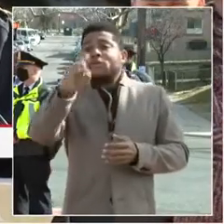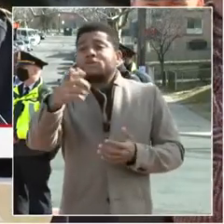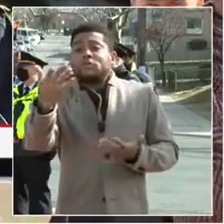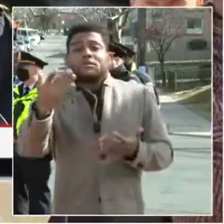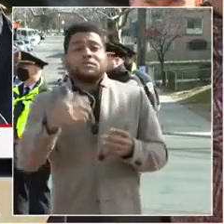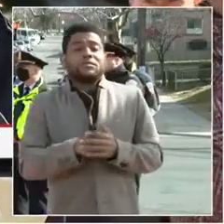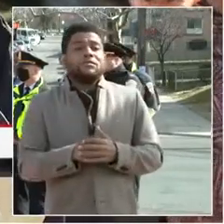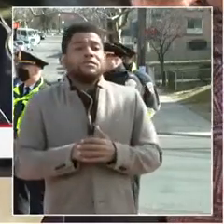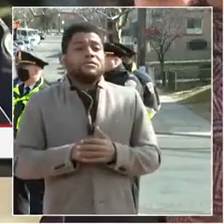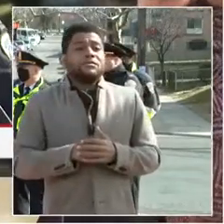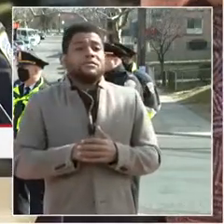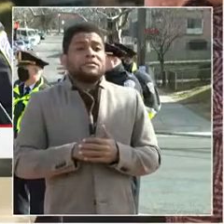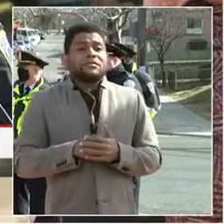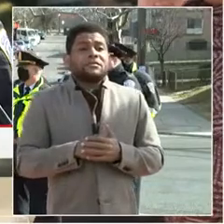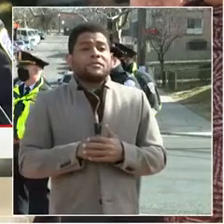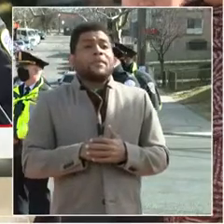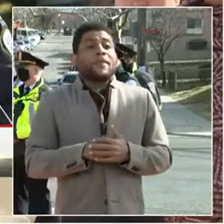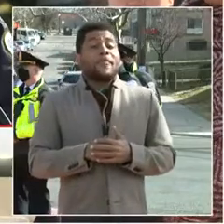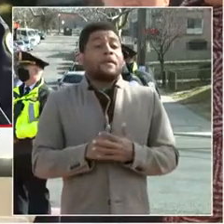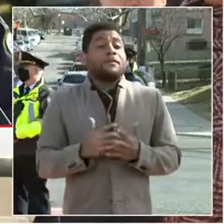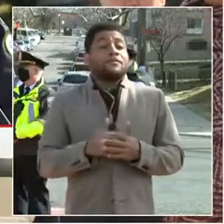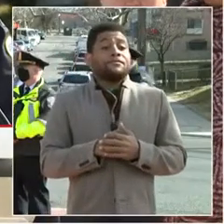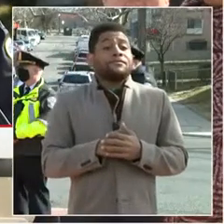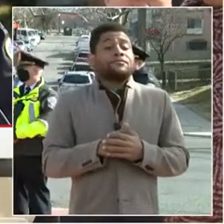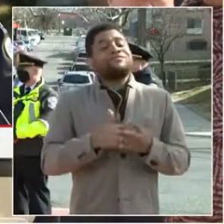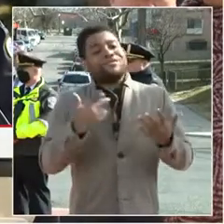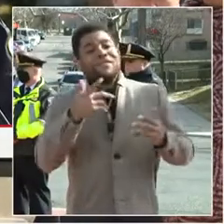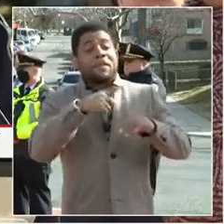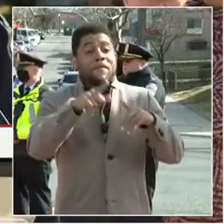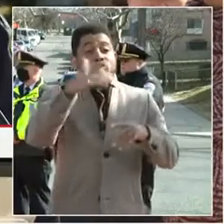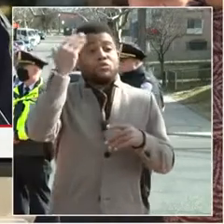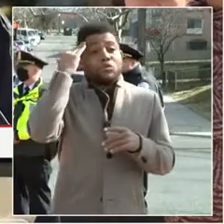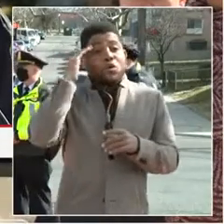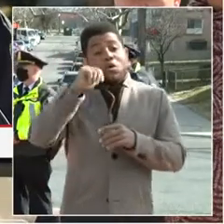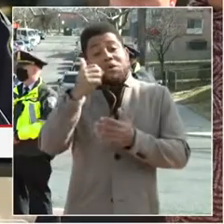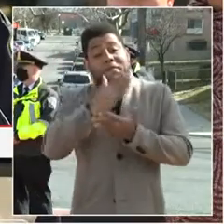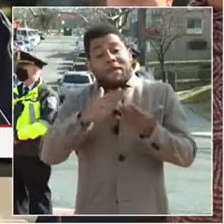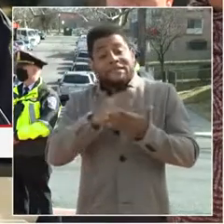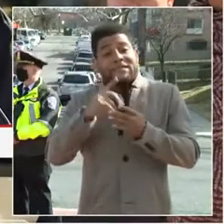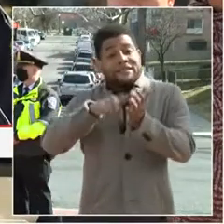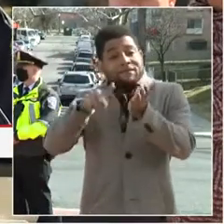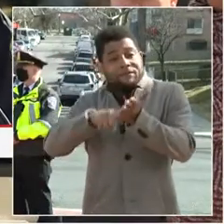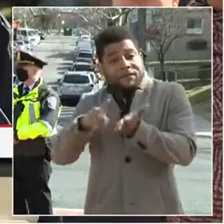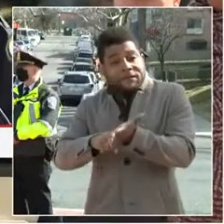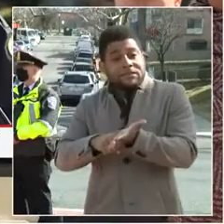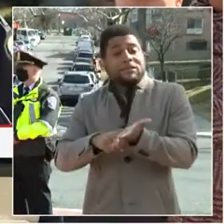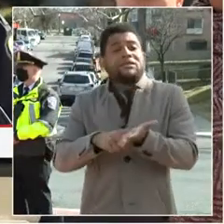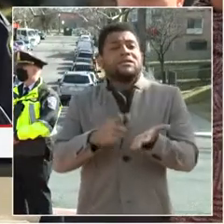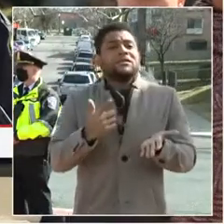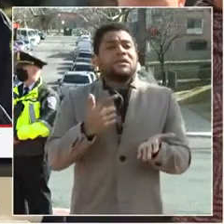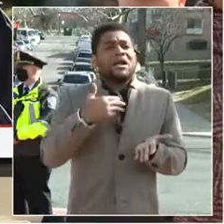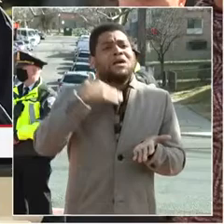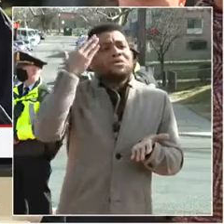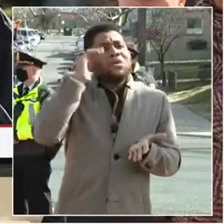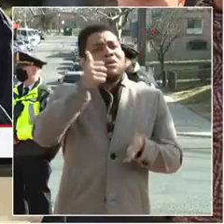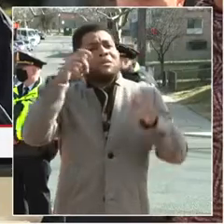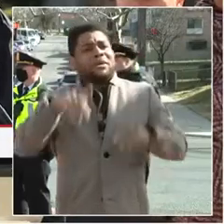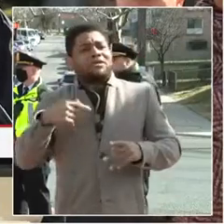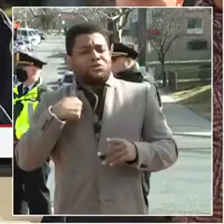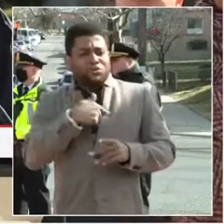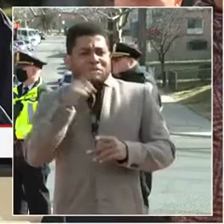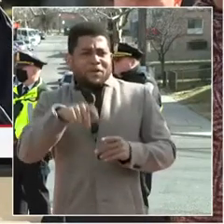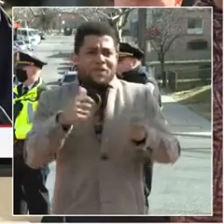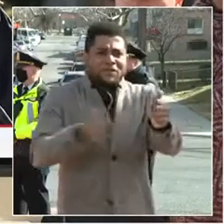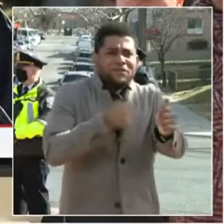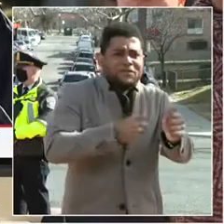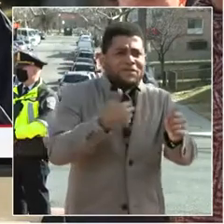So there are additional parts to the investigation, and there was a person who was chased. I don't know if it was this guy, if I could say it that way.